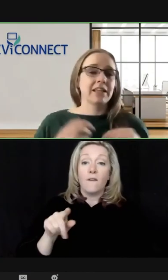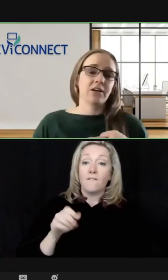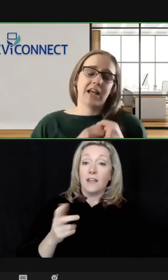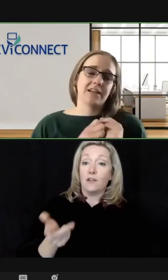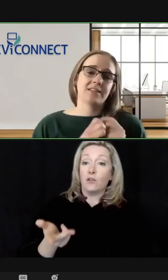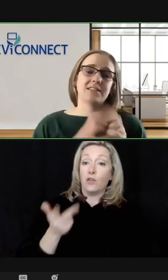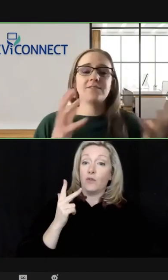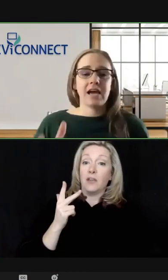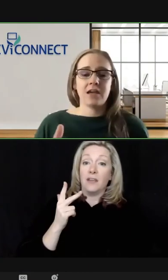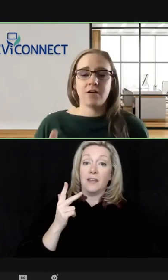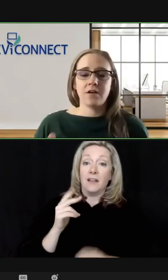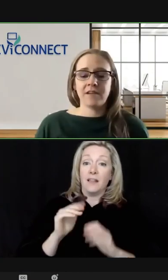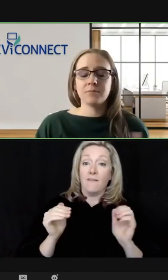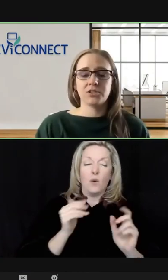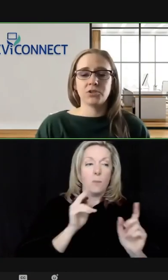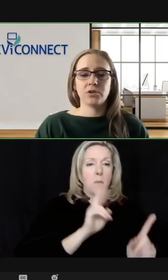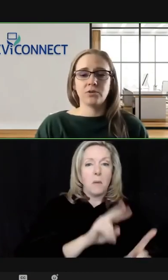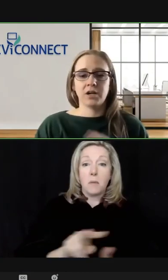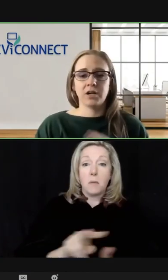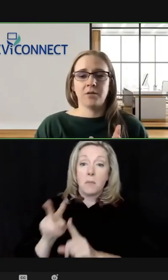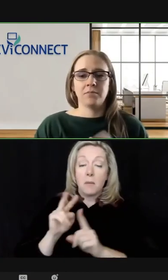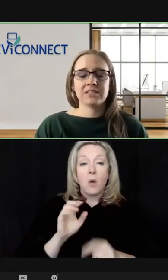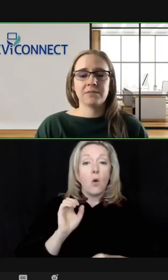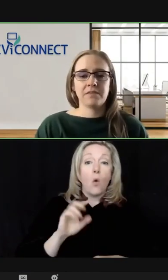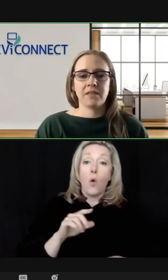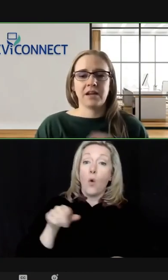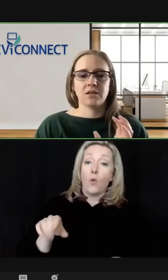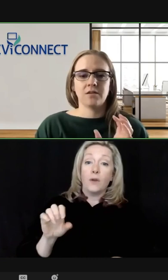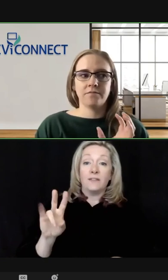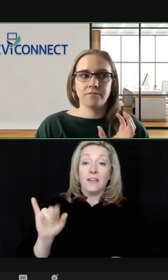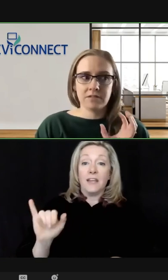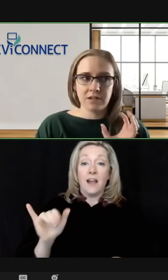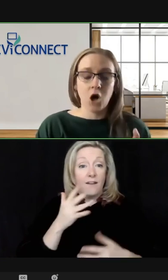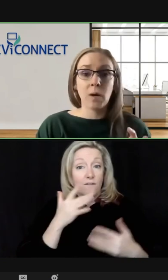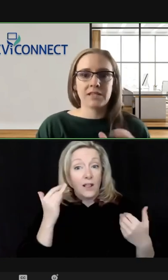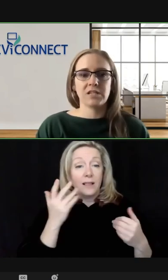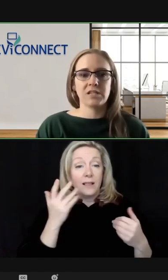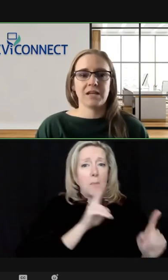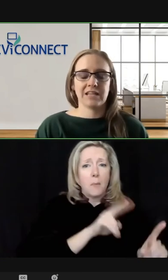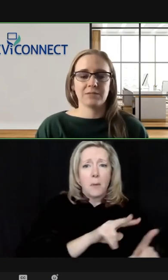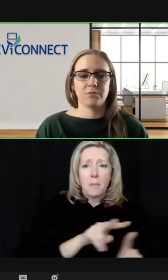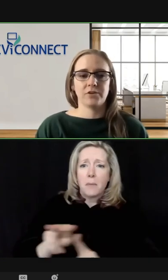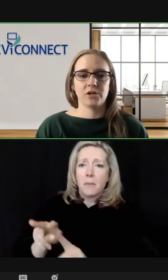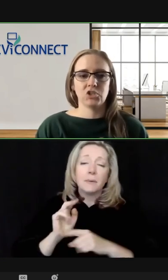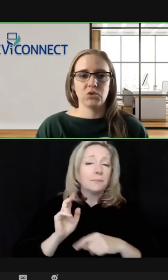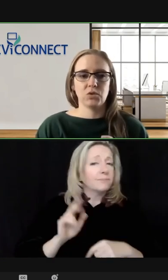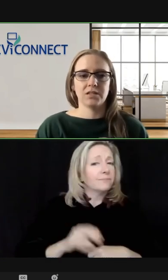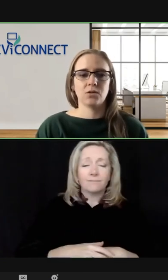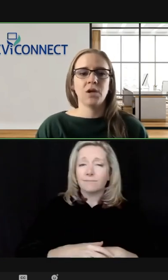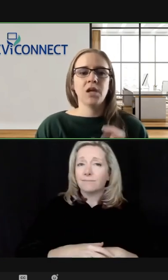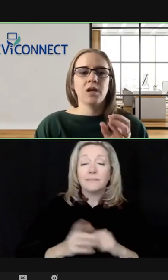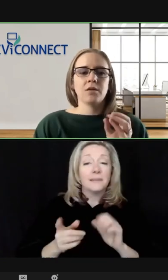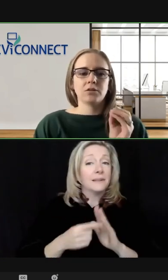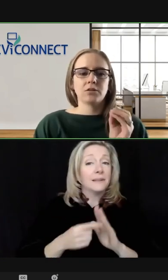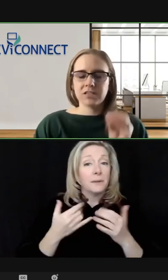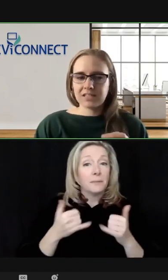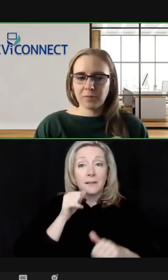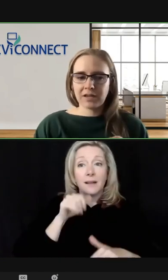CVI friendly or it has CVI available to you, doesn't mean that it's always going to be accessible for your student.